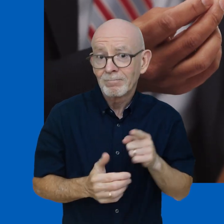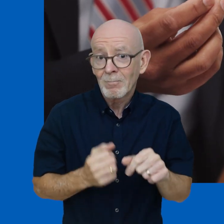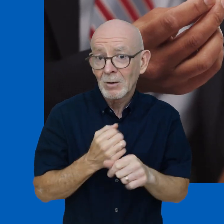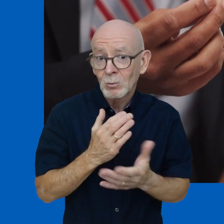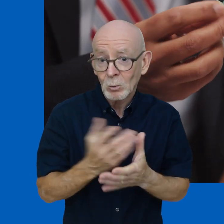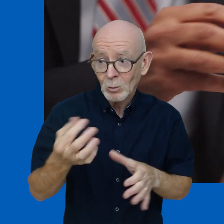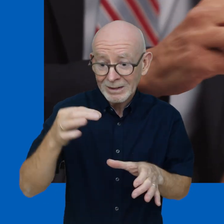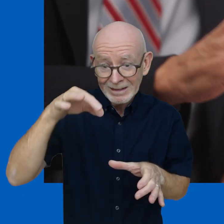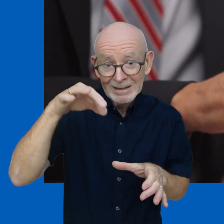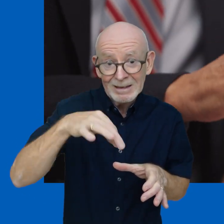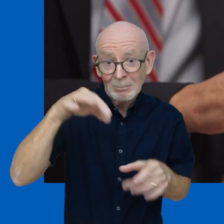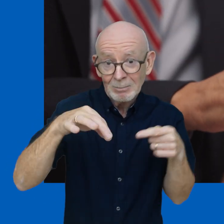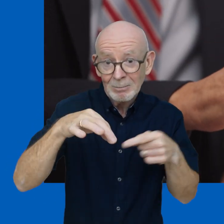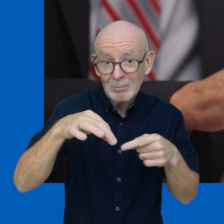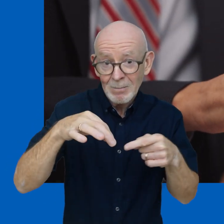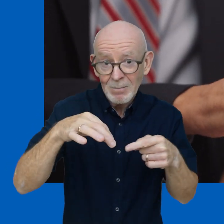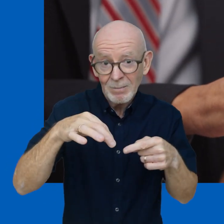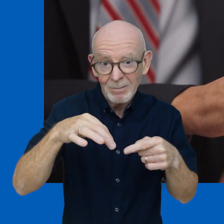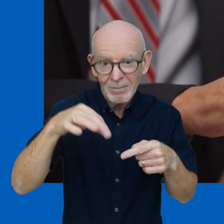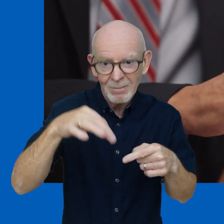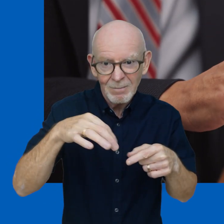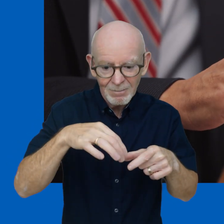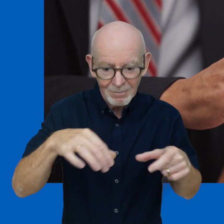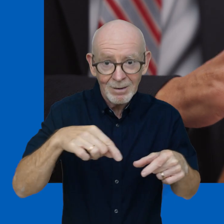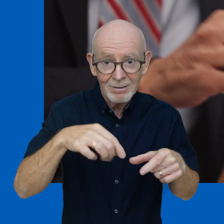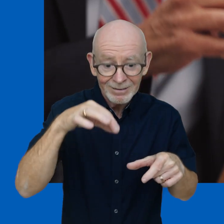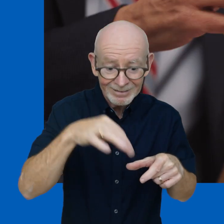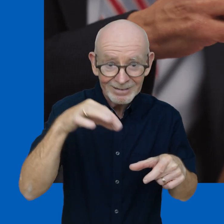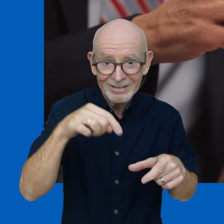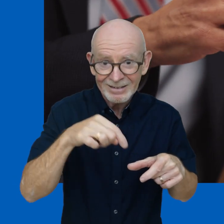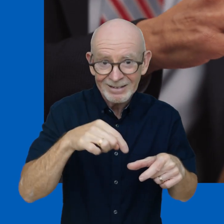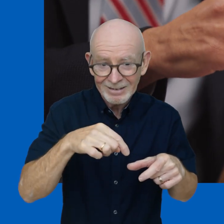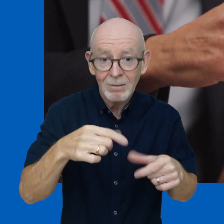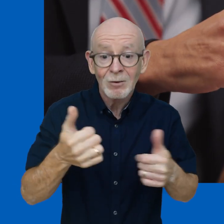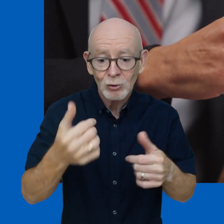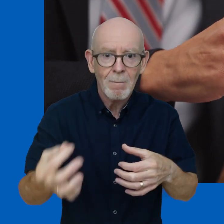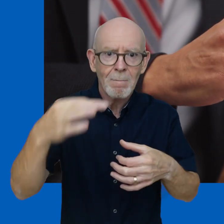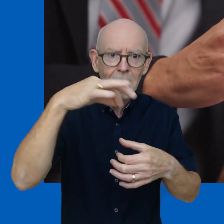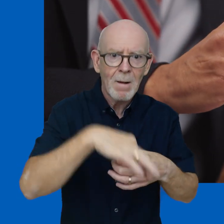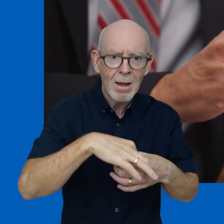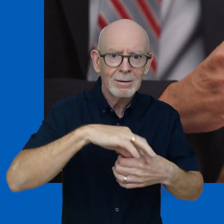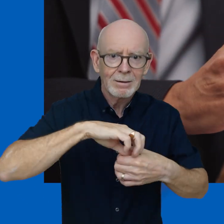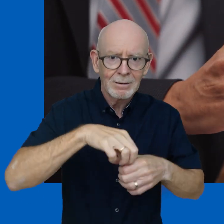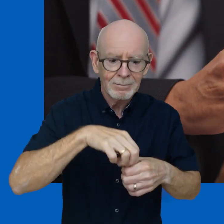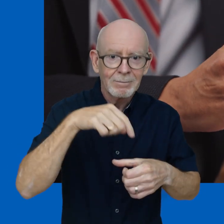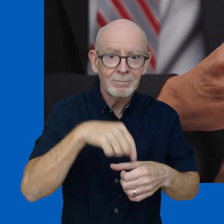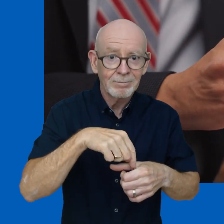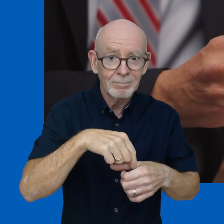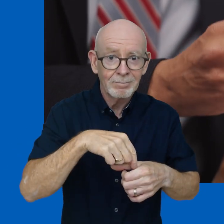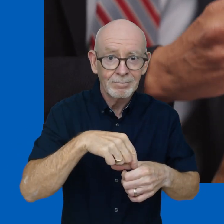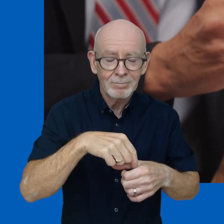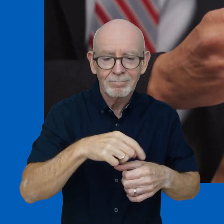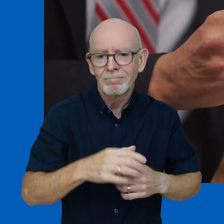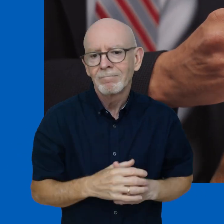But make sure you dip the stick into the poo, cover the end with poo. Put the stick back into the